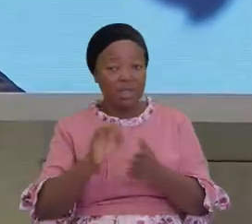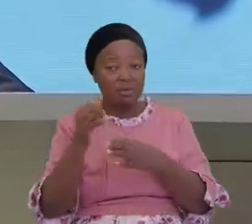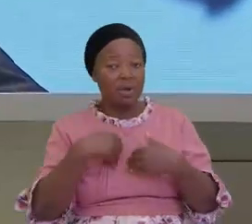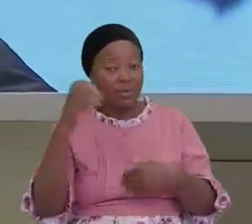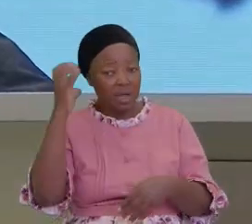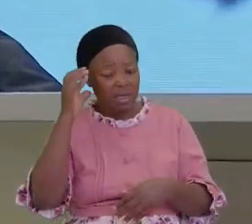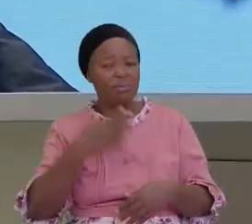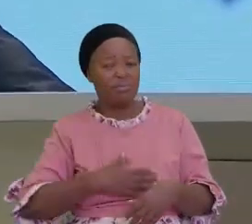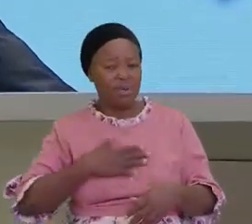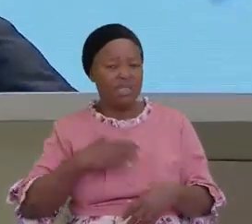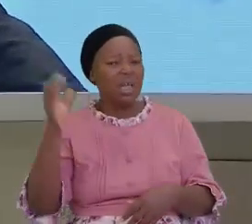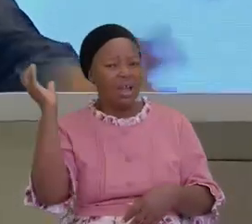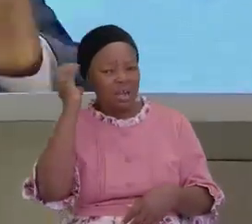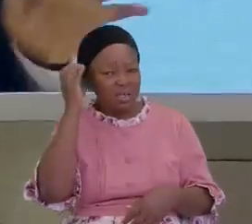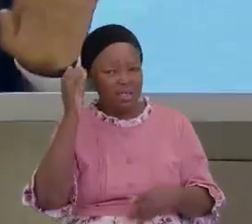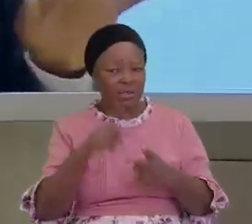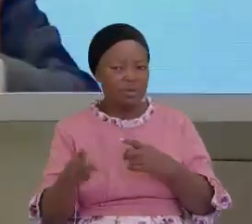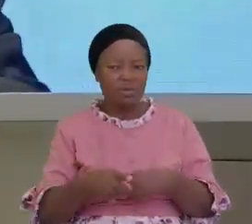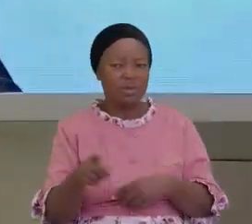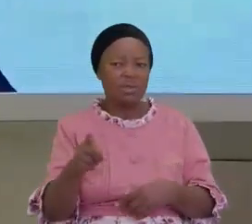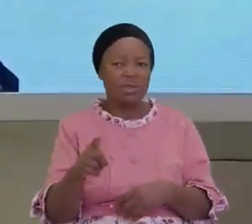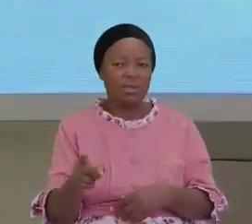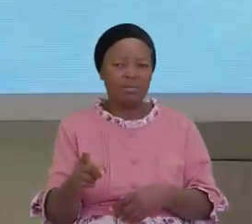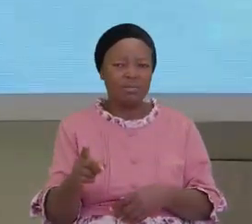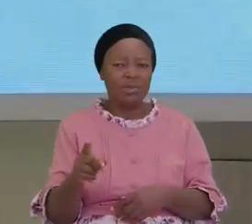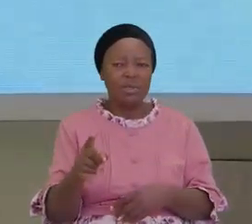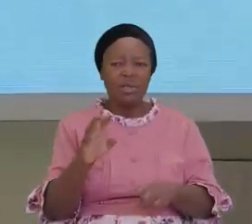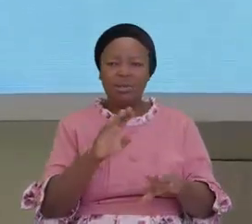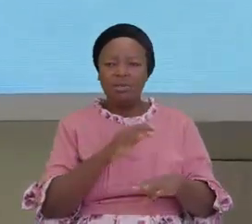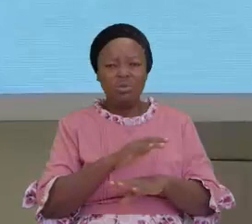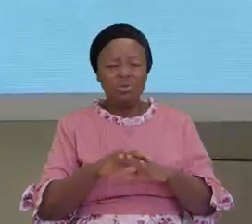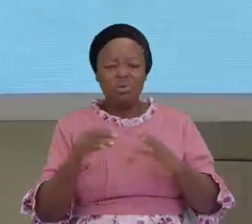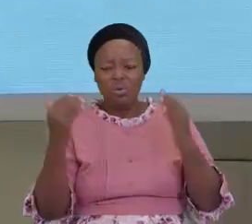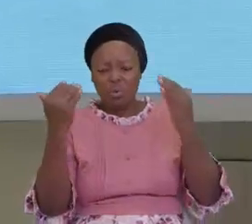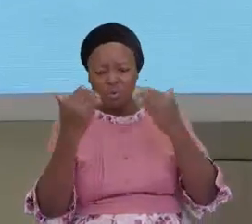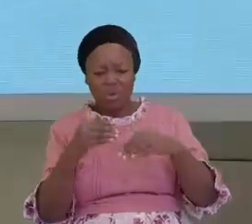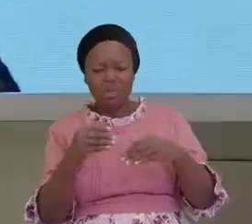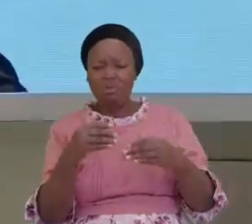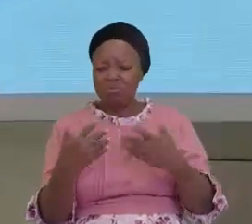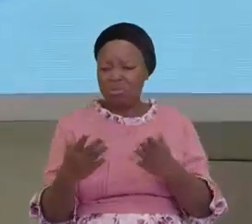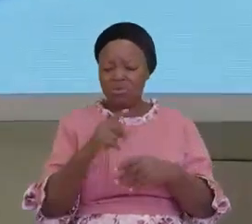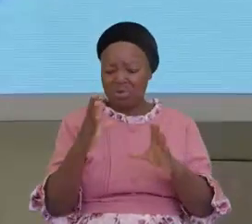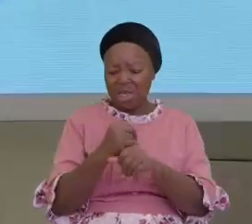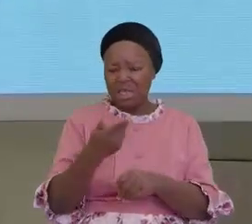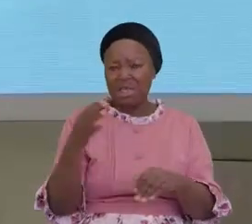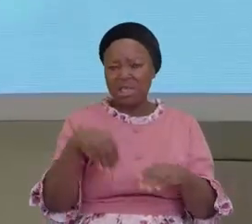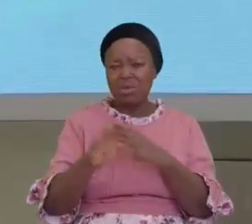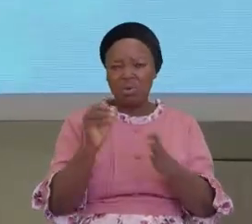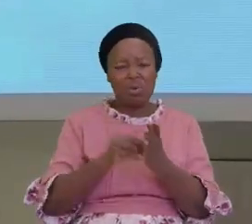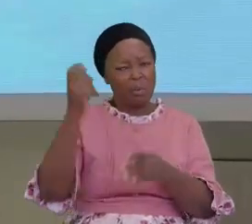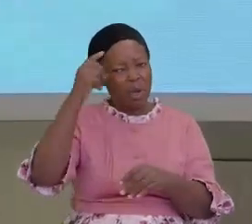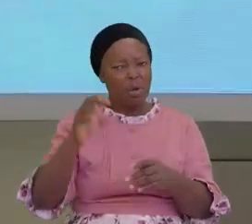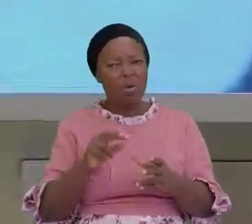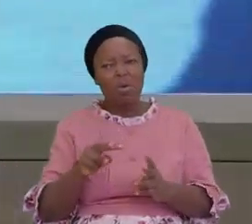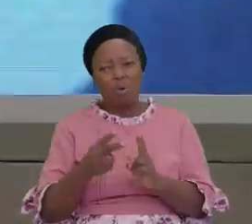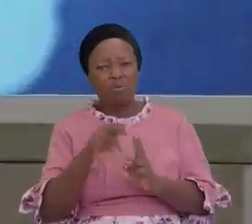Listen to them. Don't worry whether you get anything in your own mind on them or not.